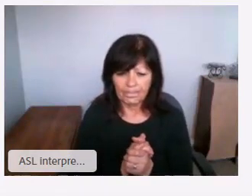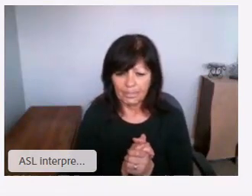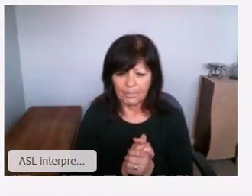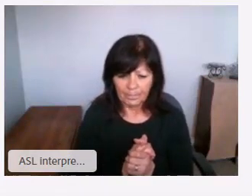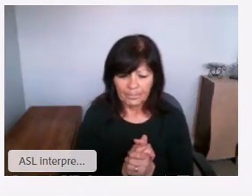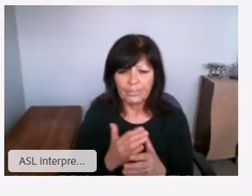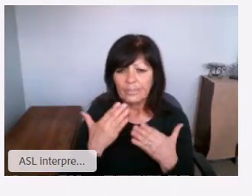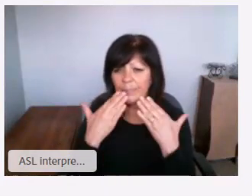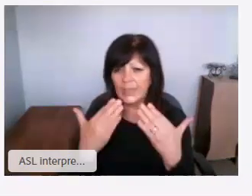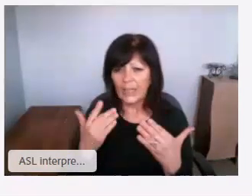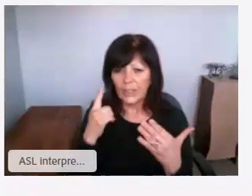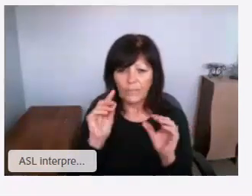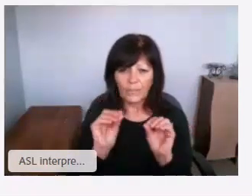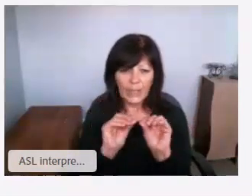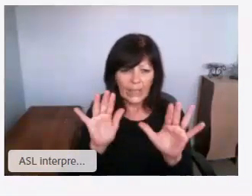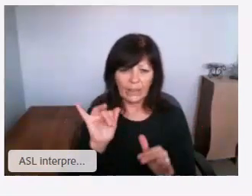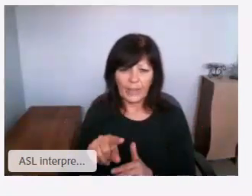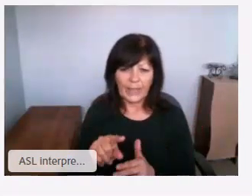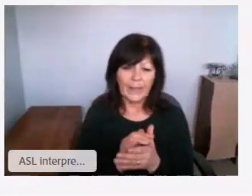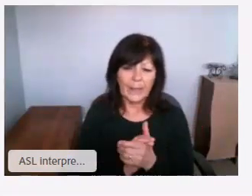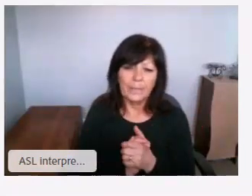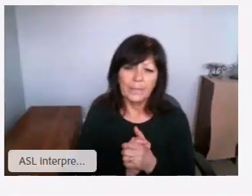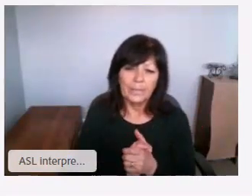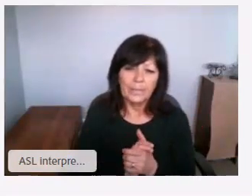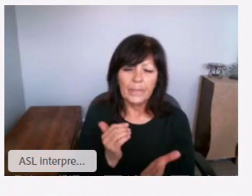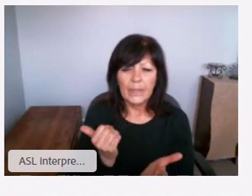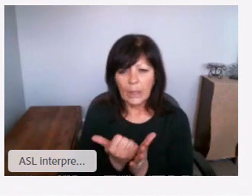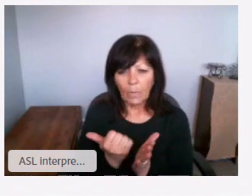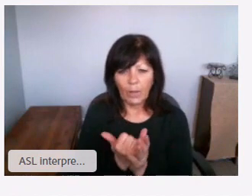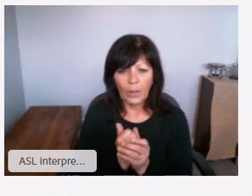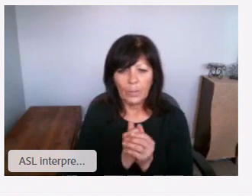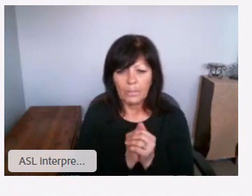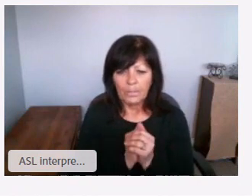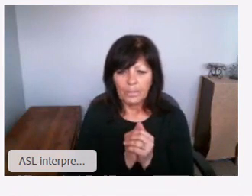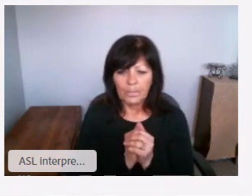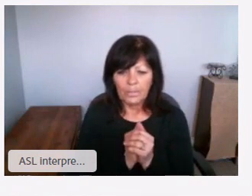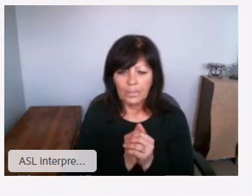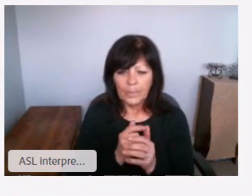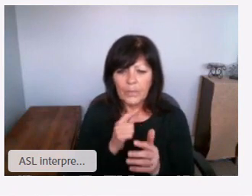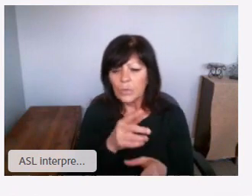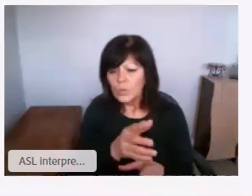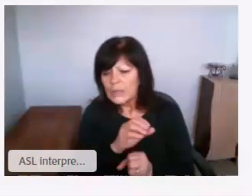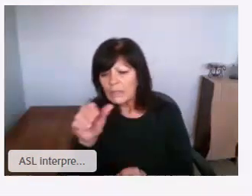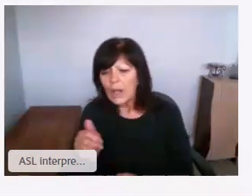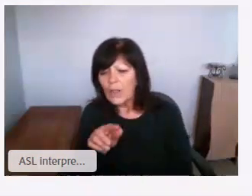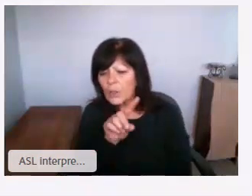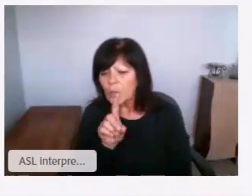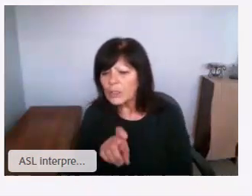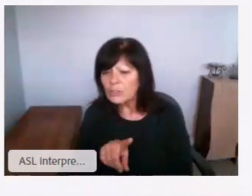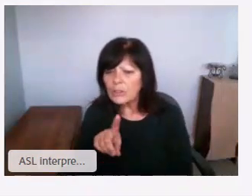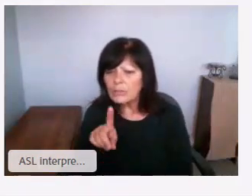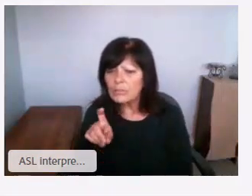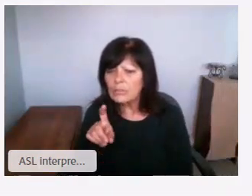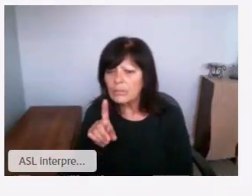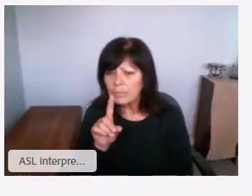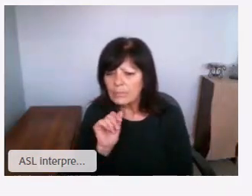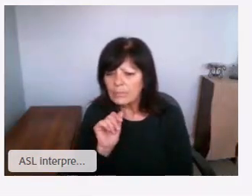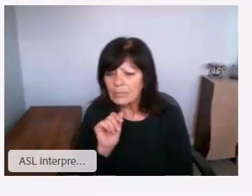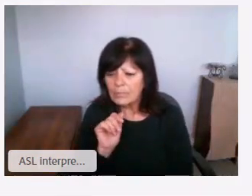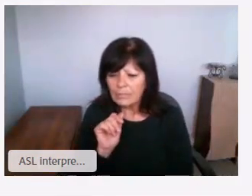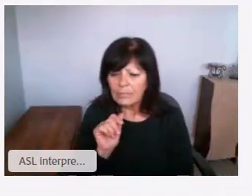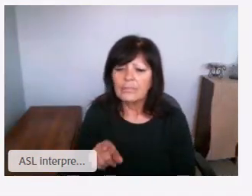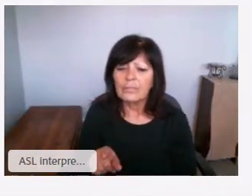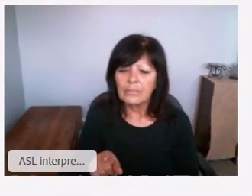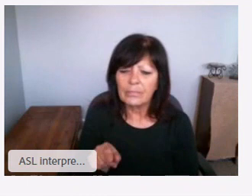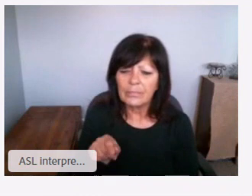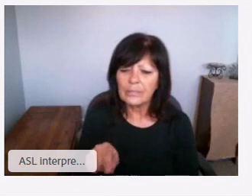Thank you for clarifying that, Jamie. That's helpful. We did receive another question in the chat. So